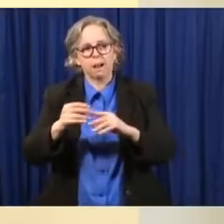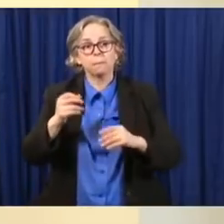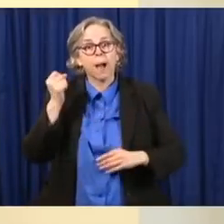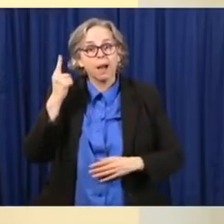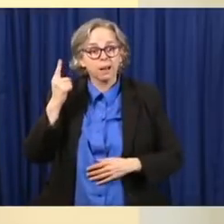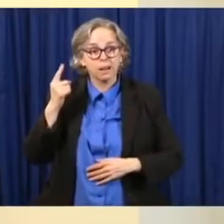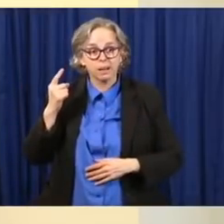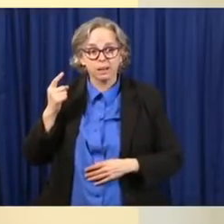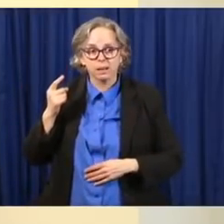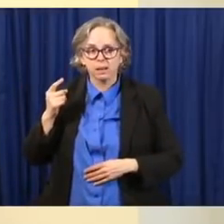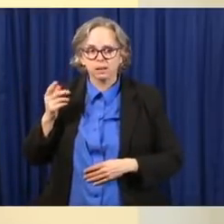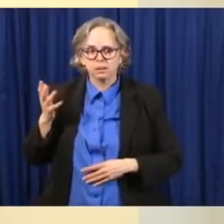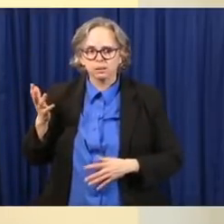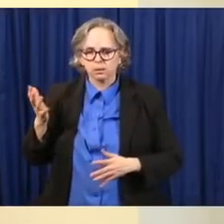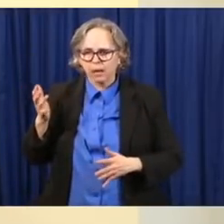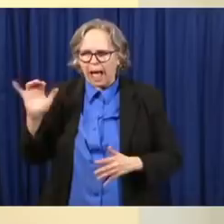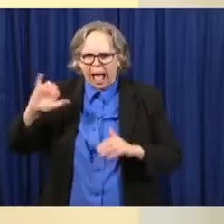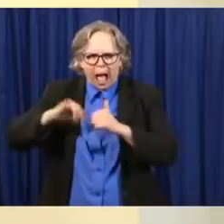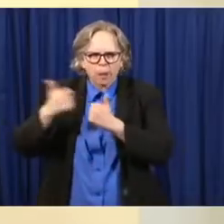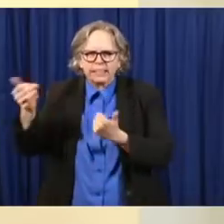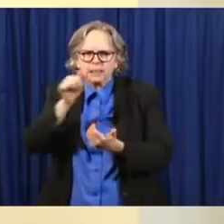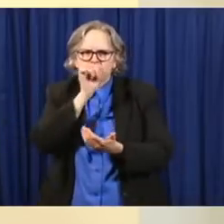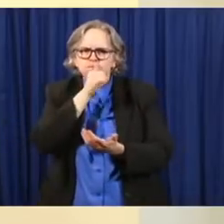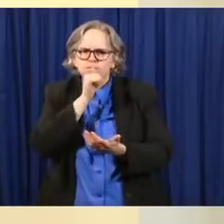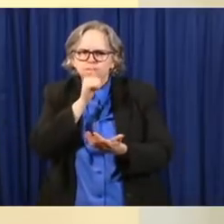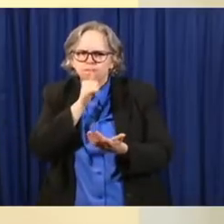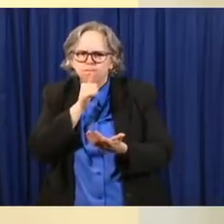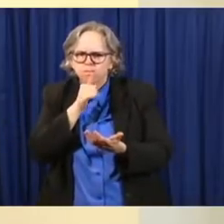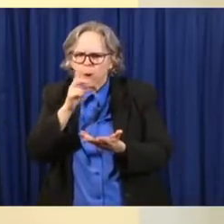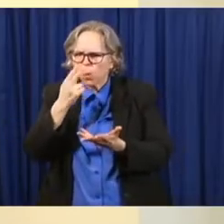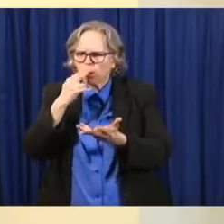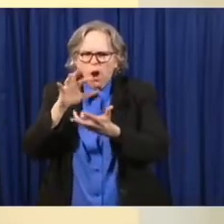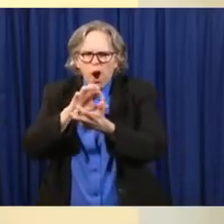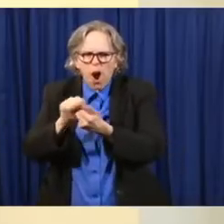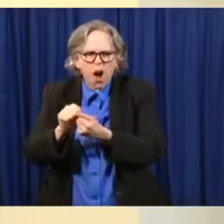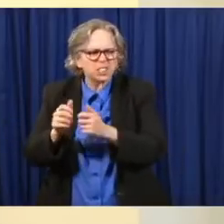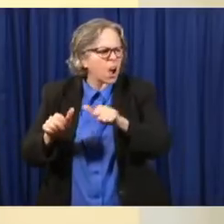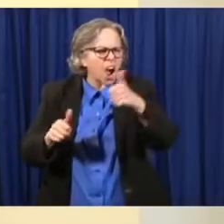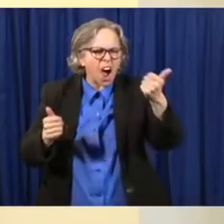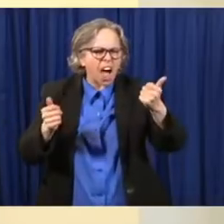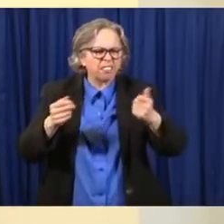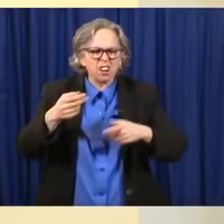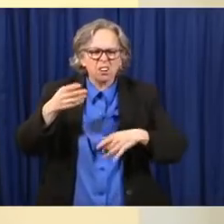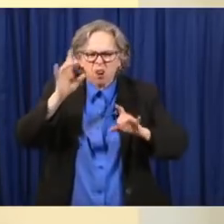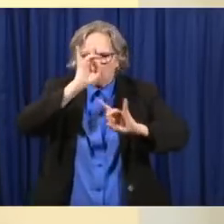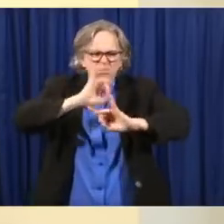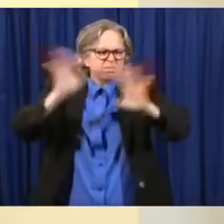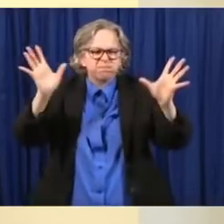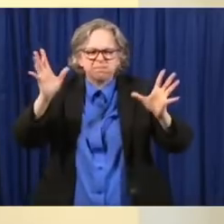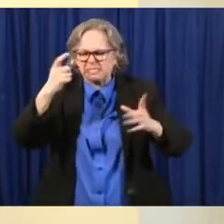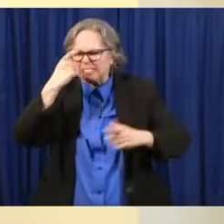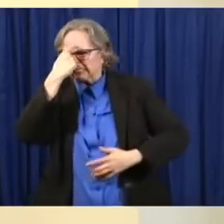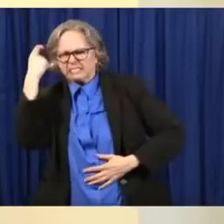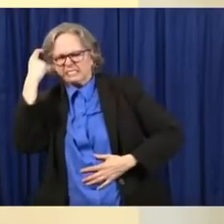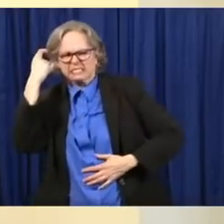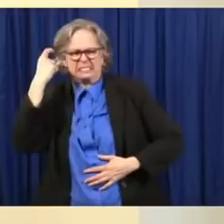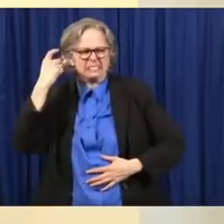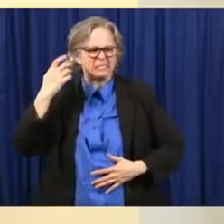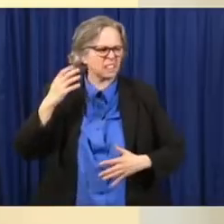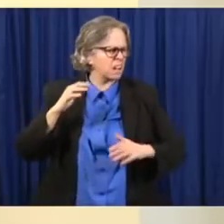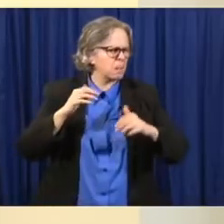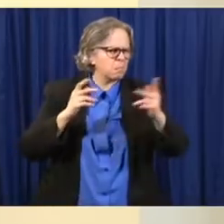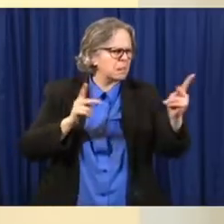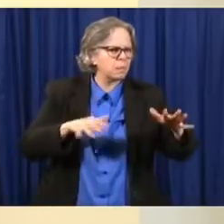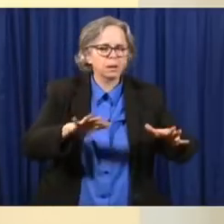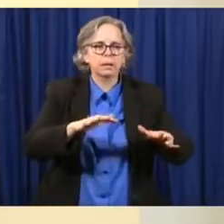endure something like a Holocaust or the myriad of other horrors that people endure even on this day all over the world,